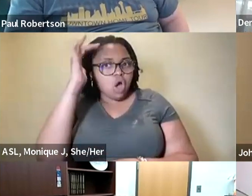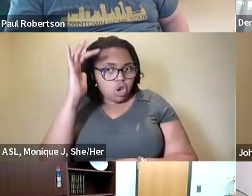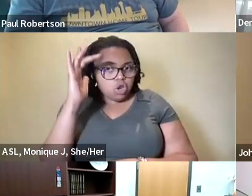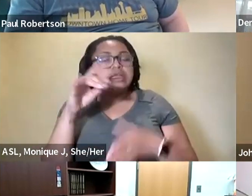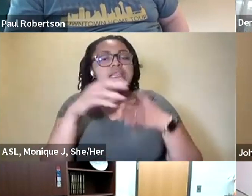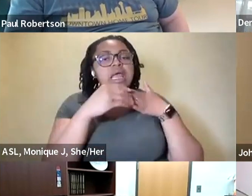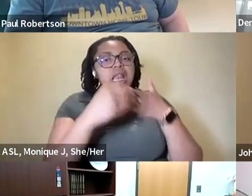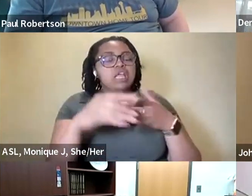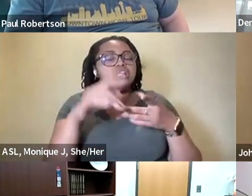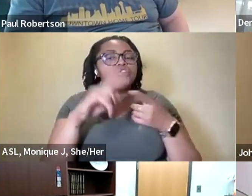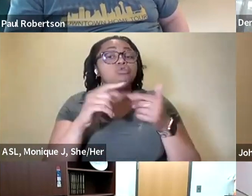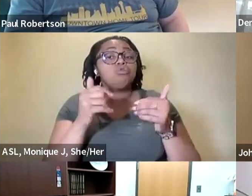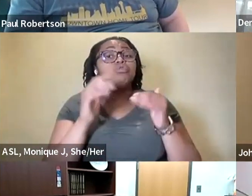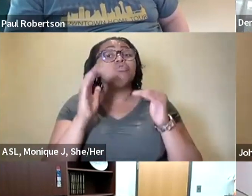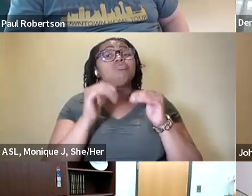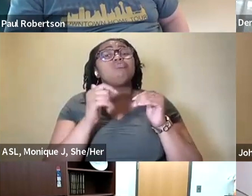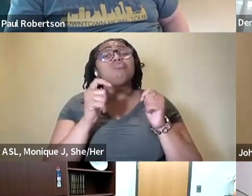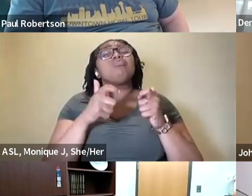advances,